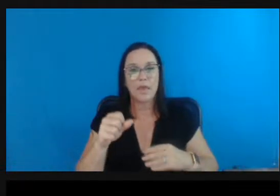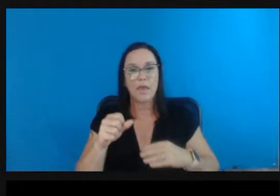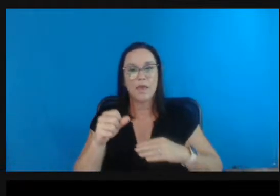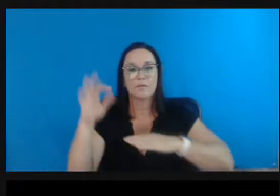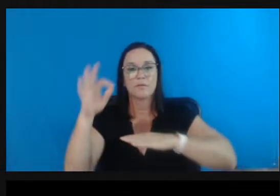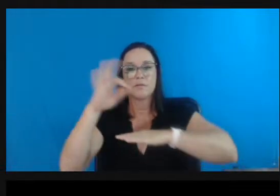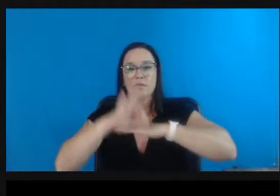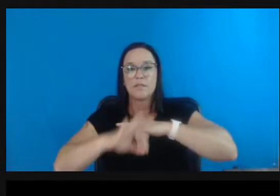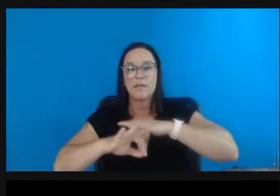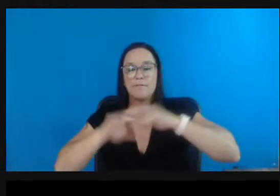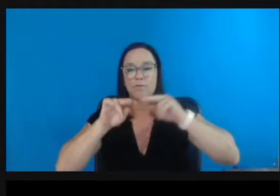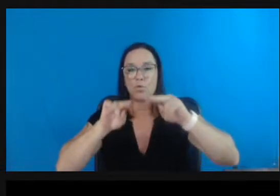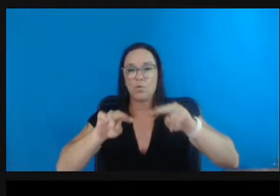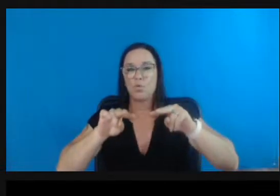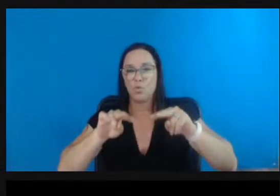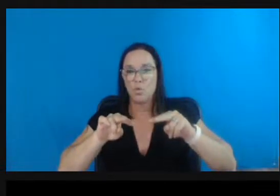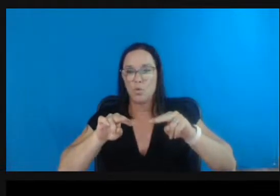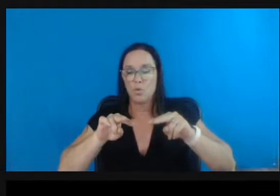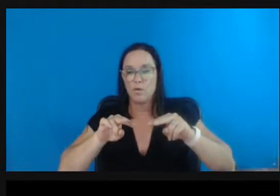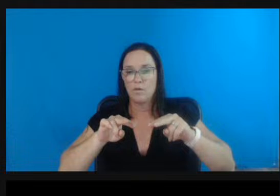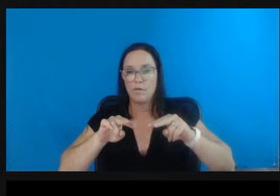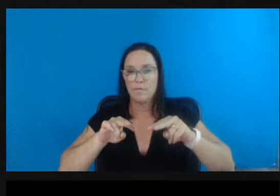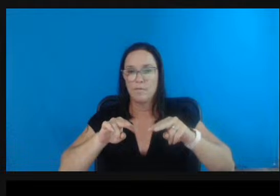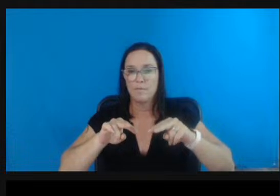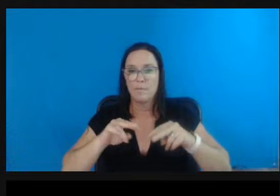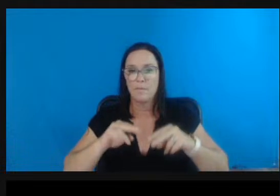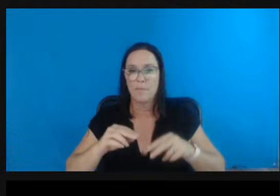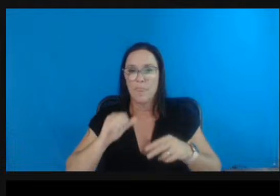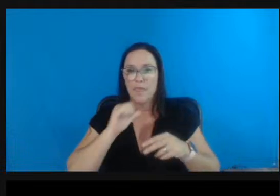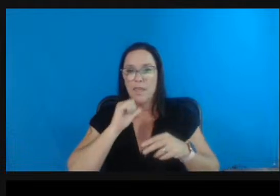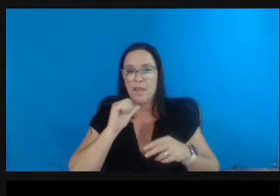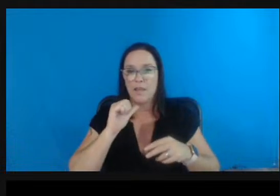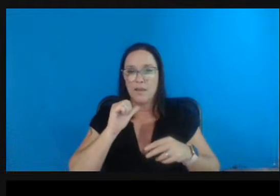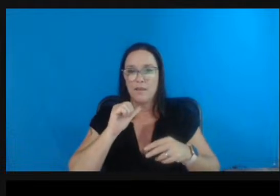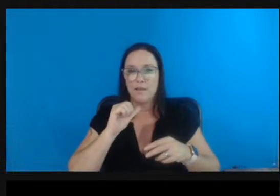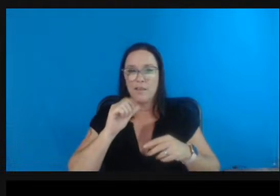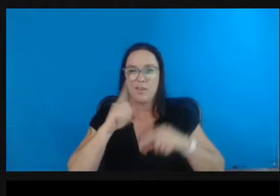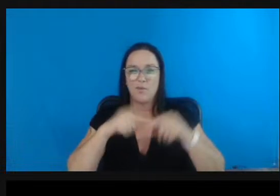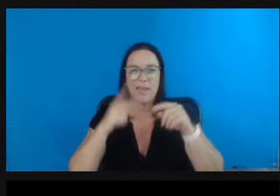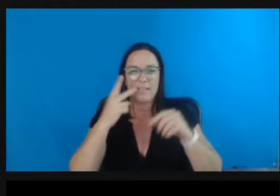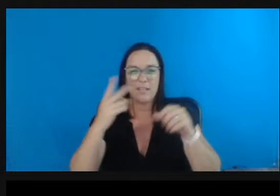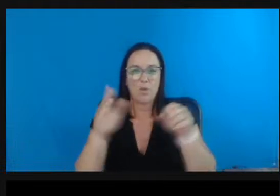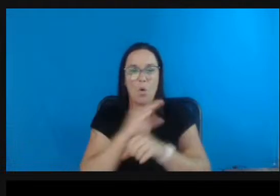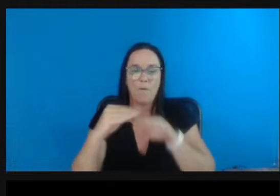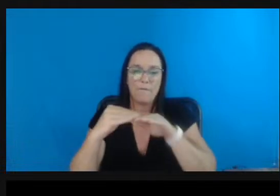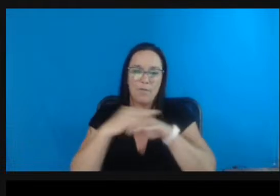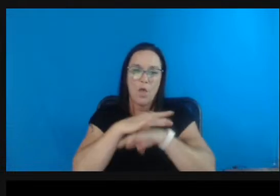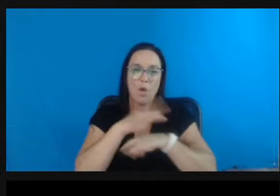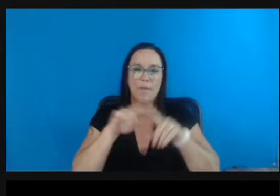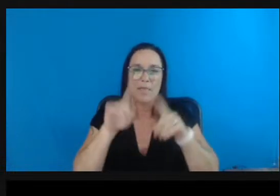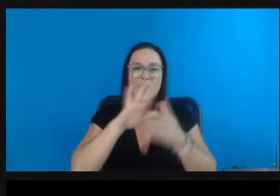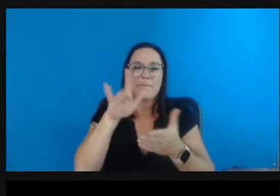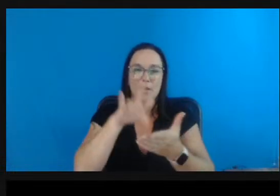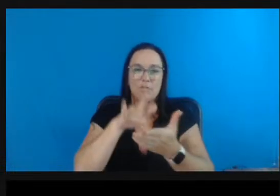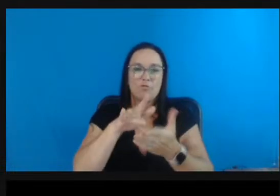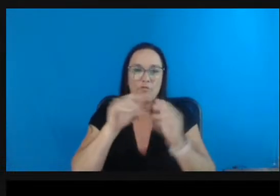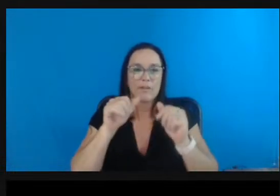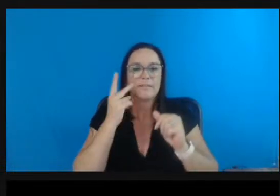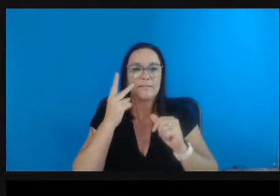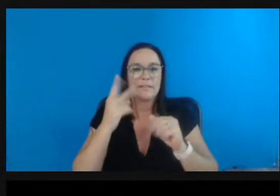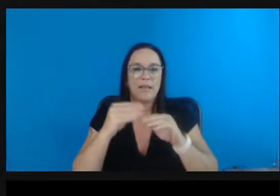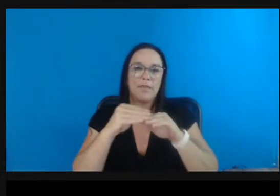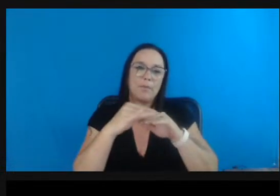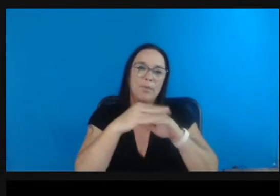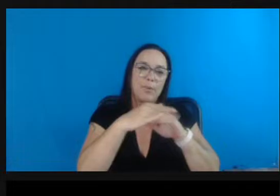here. You're not quite catching this northern flow here, but you are catching this central zone and the beginning of this